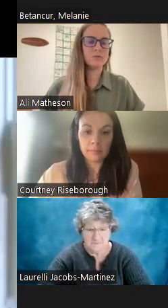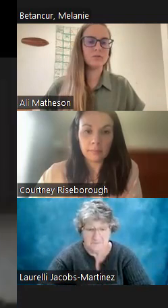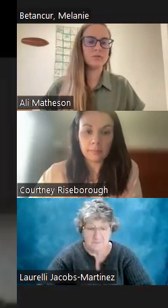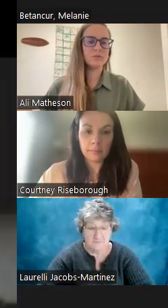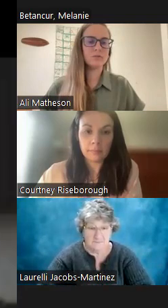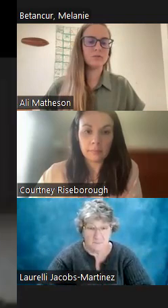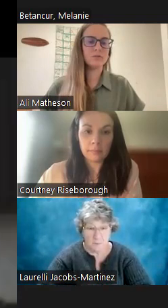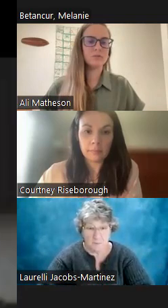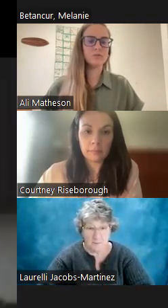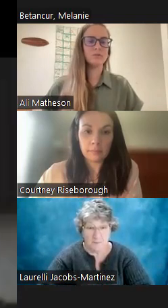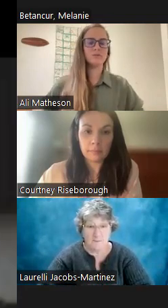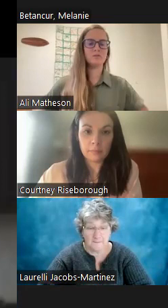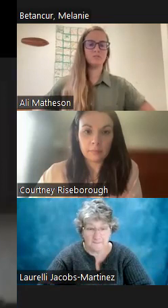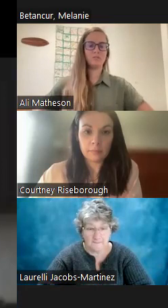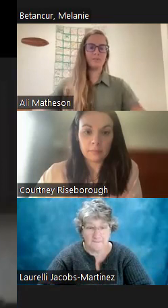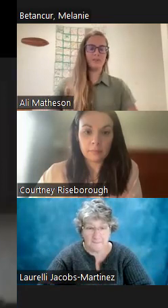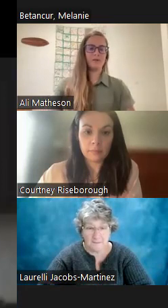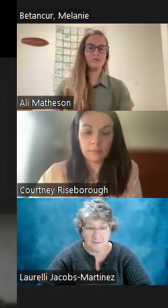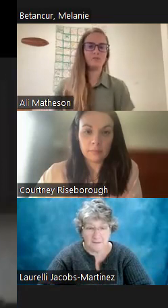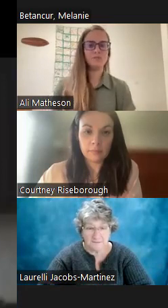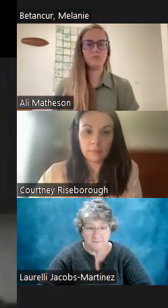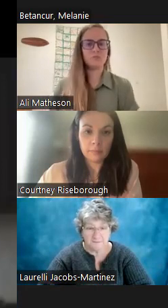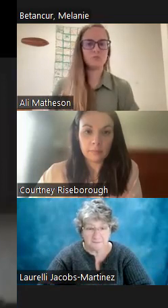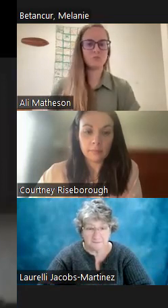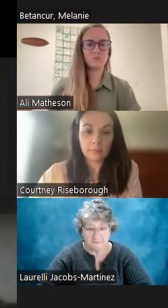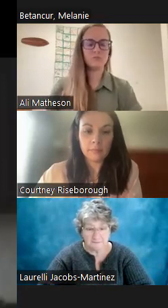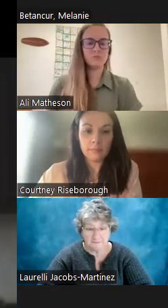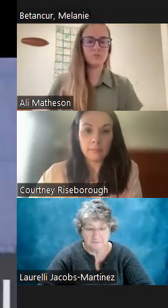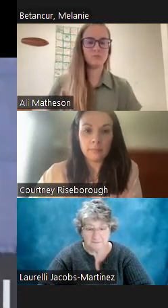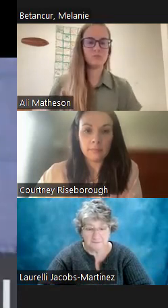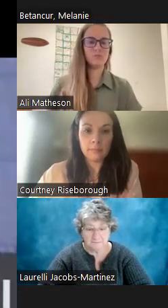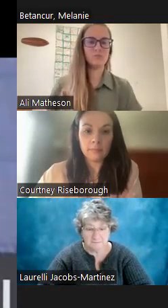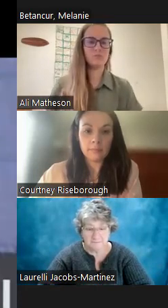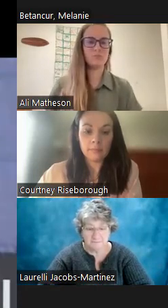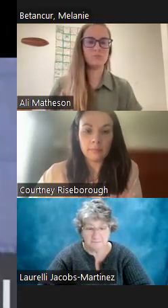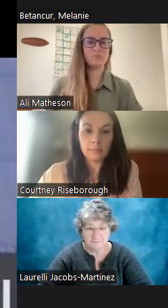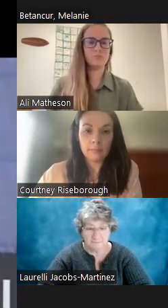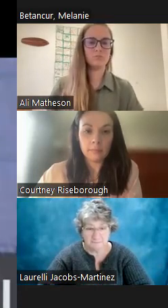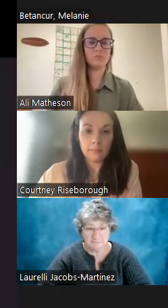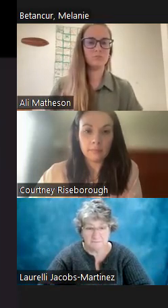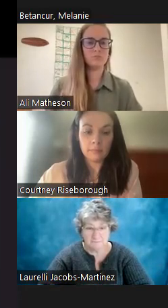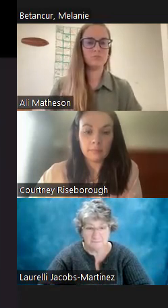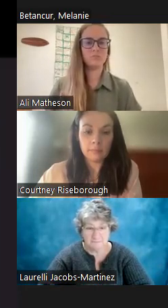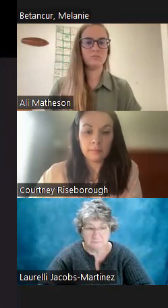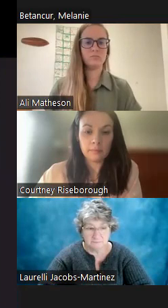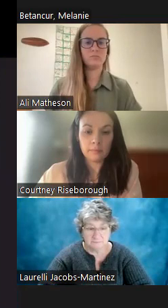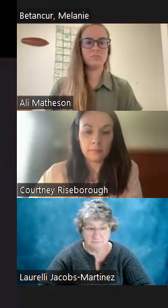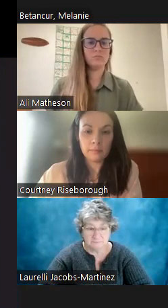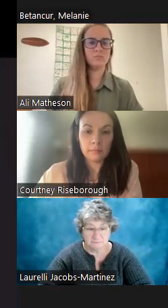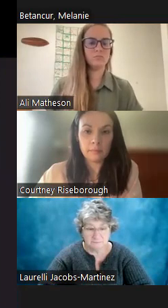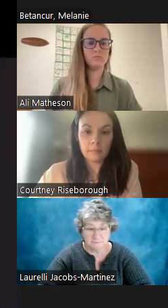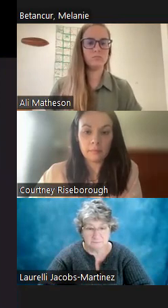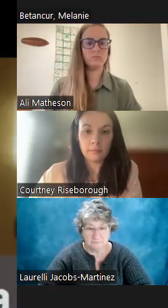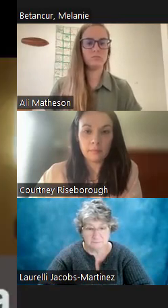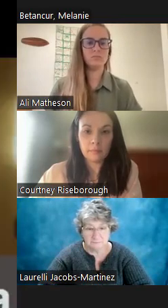I have. It's called Usher syndrome. It's a hearing and vision loss. I grew up oral. A lot of people consider